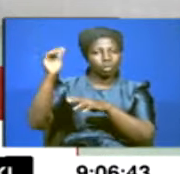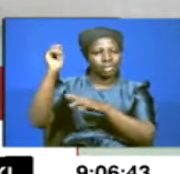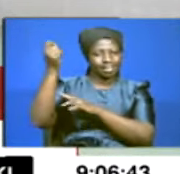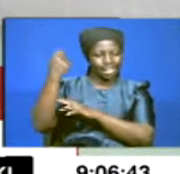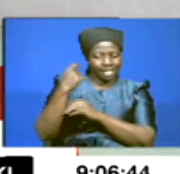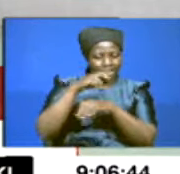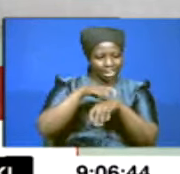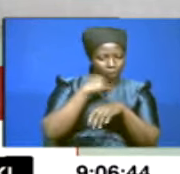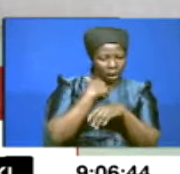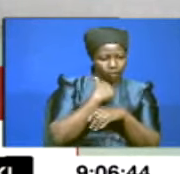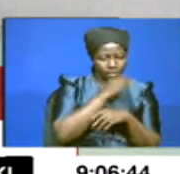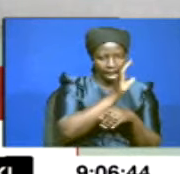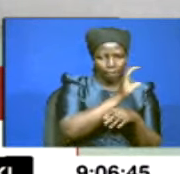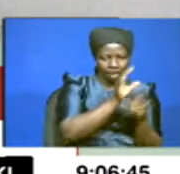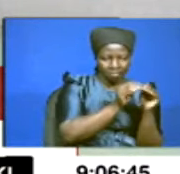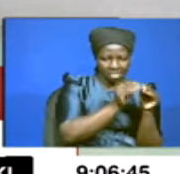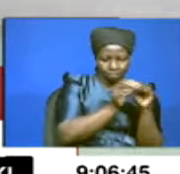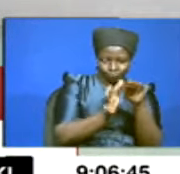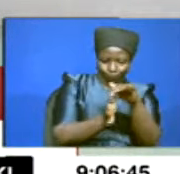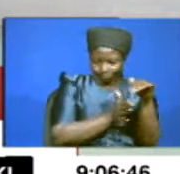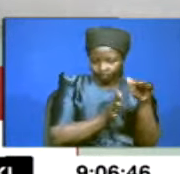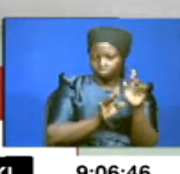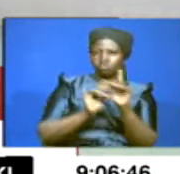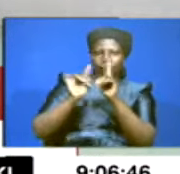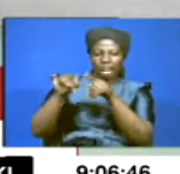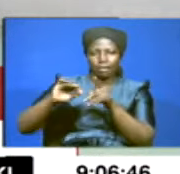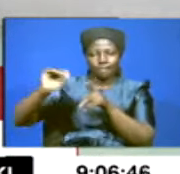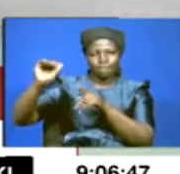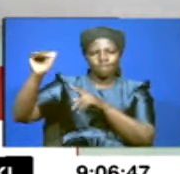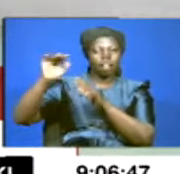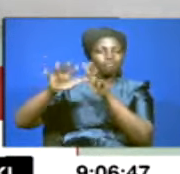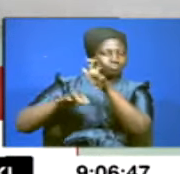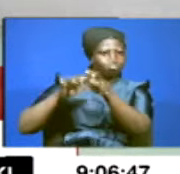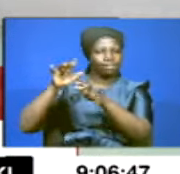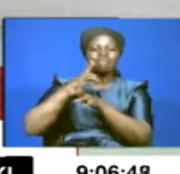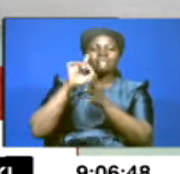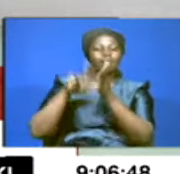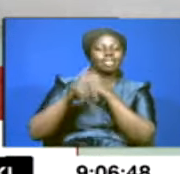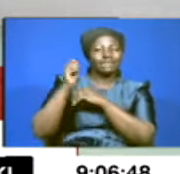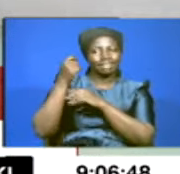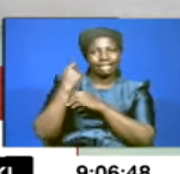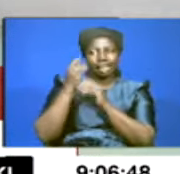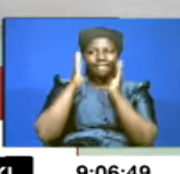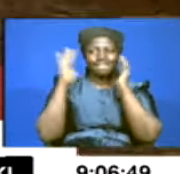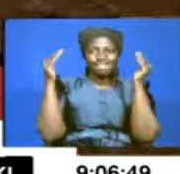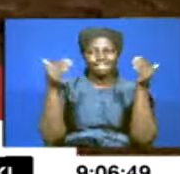that the Kenya Kwanza administration is keen on restoring water catchment areas.